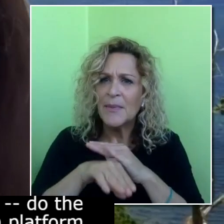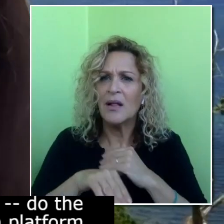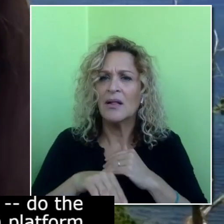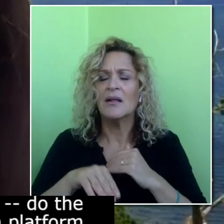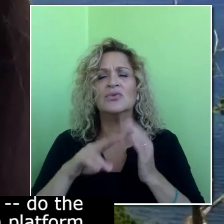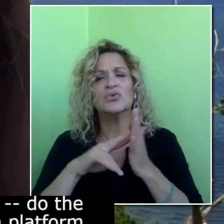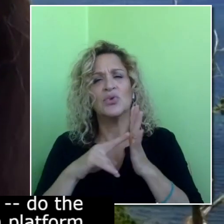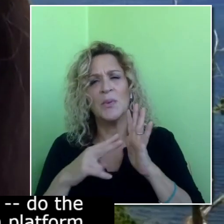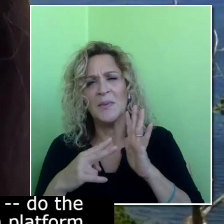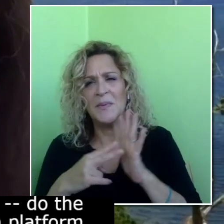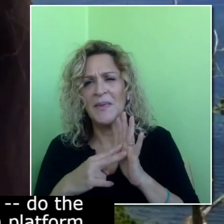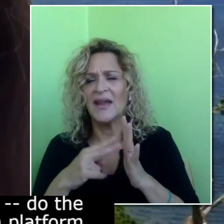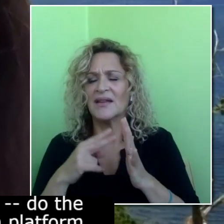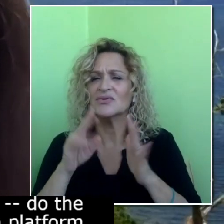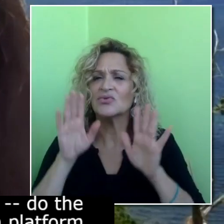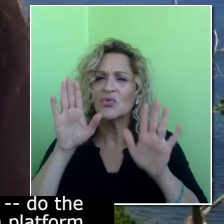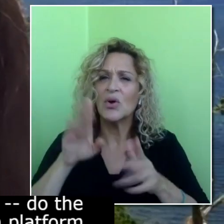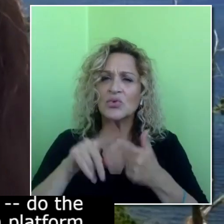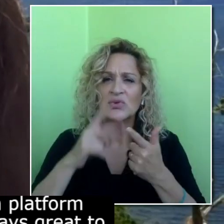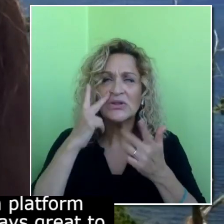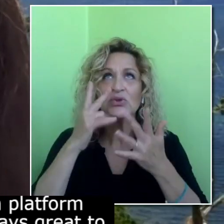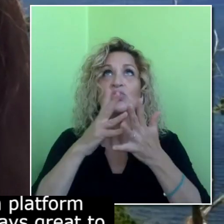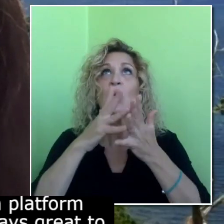being paid to it.